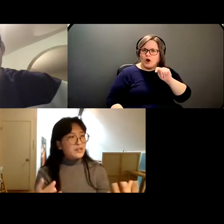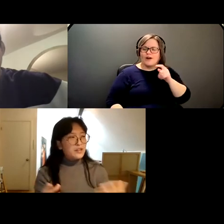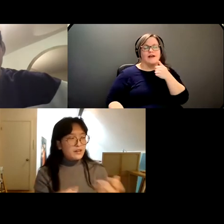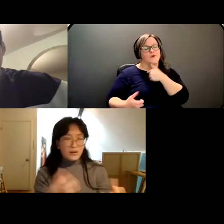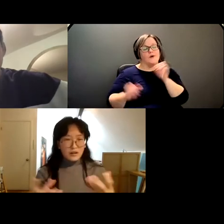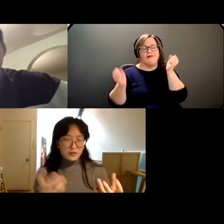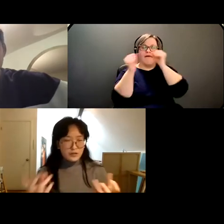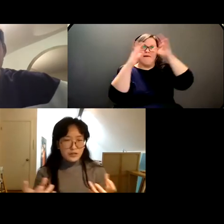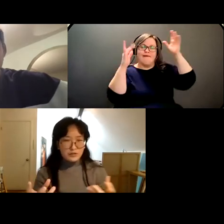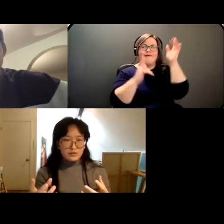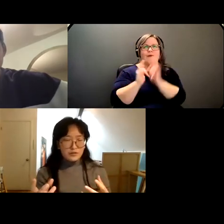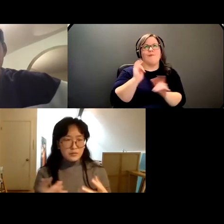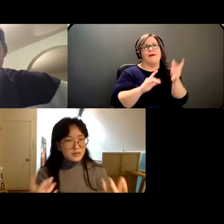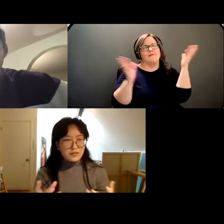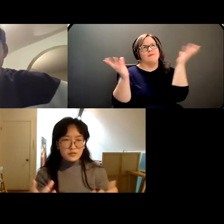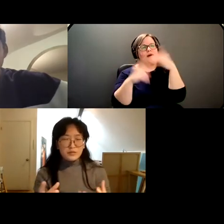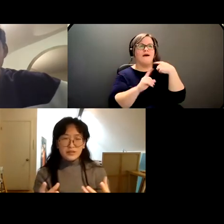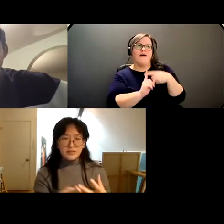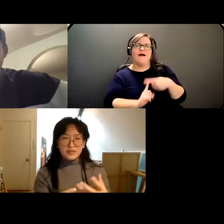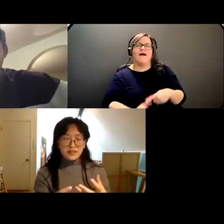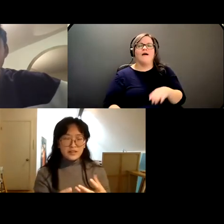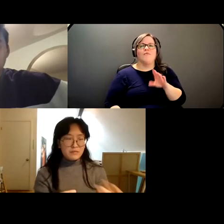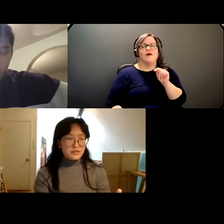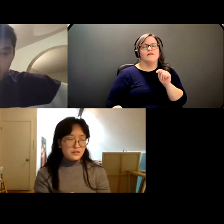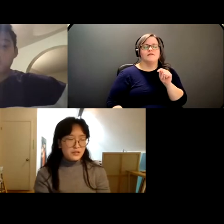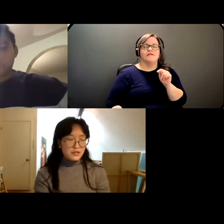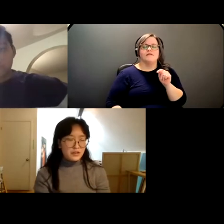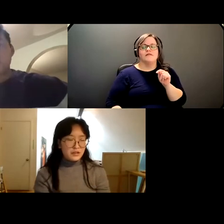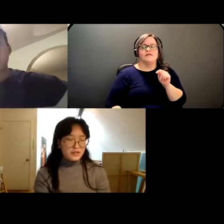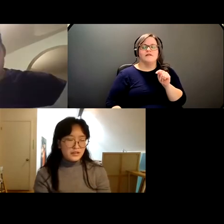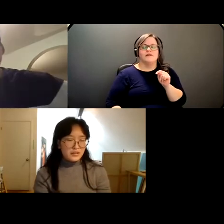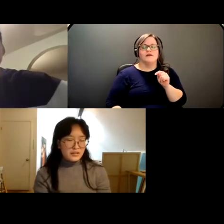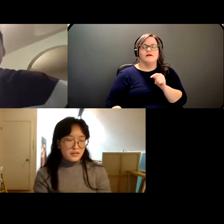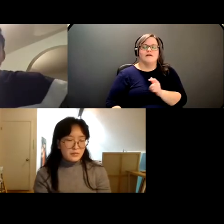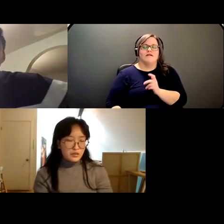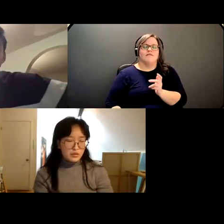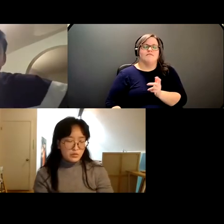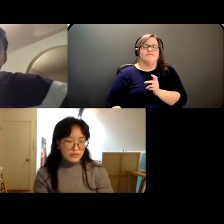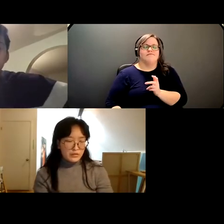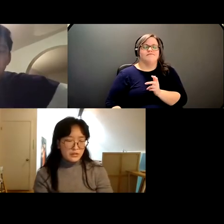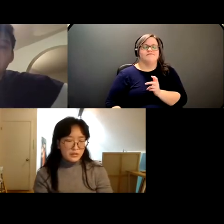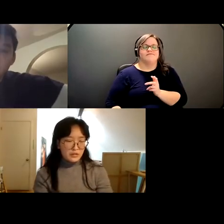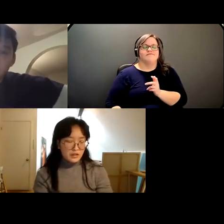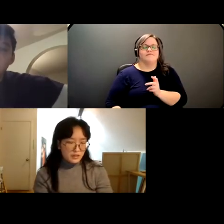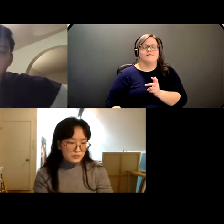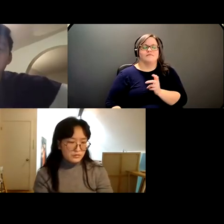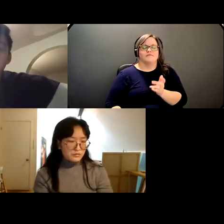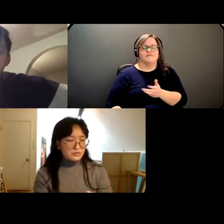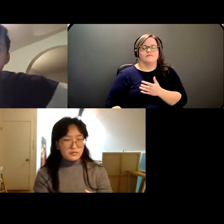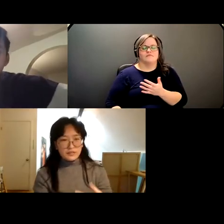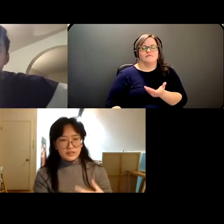romanticize alternative spaces too, because they can be such a driver